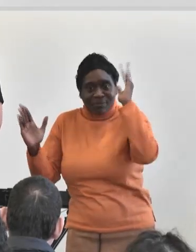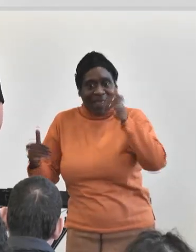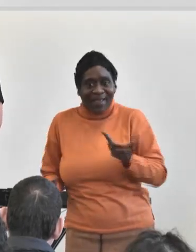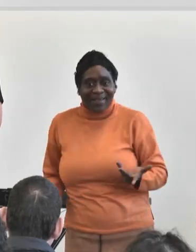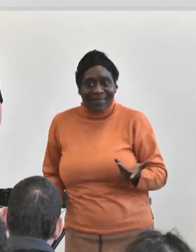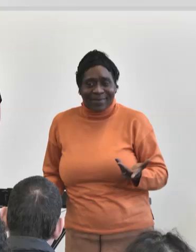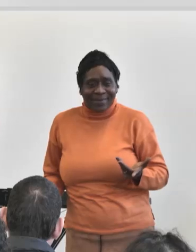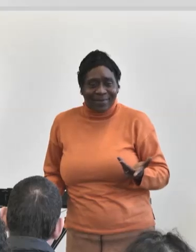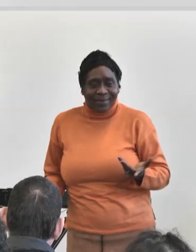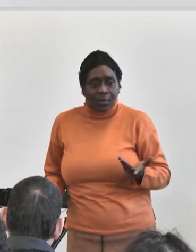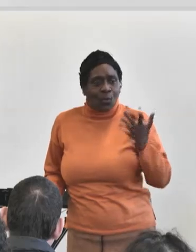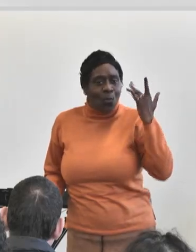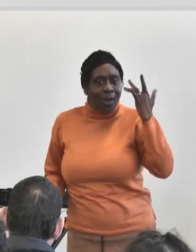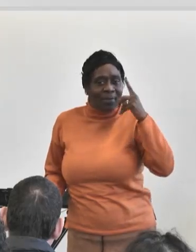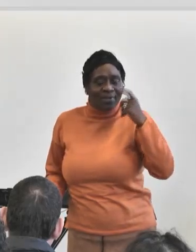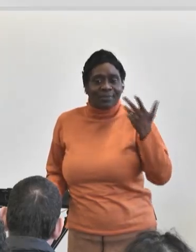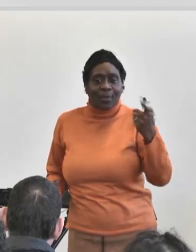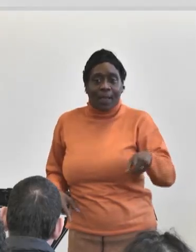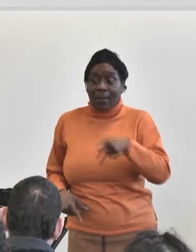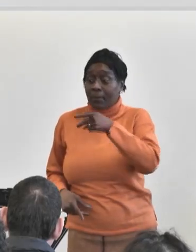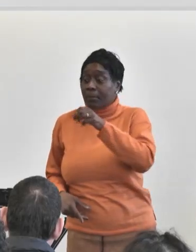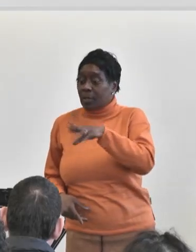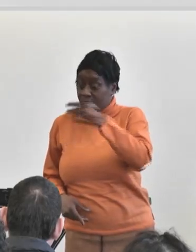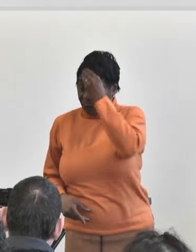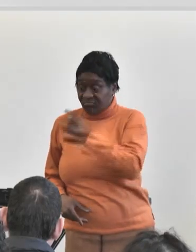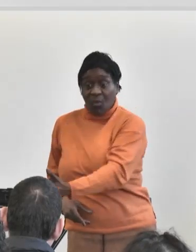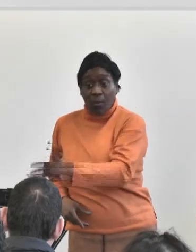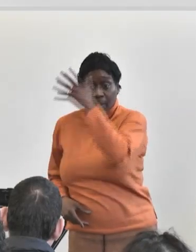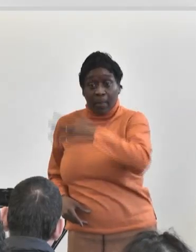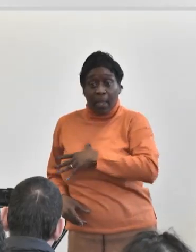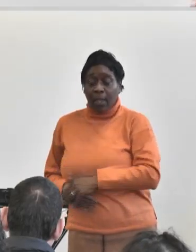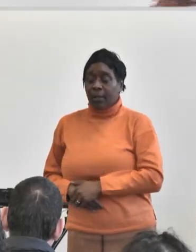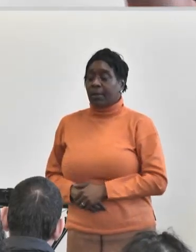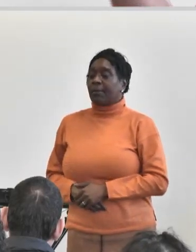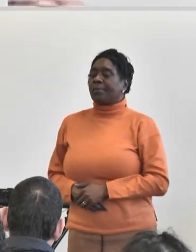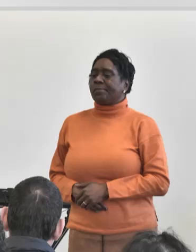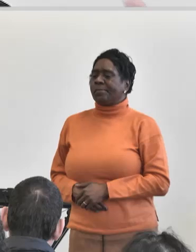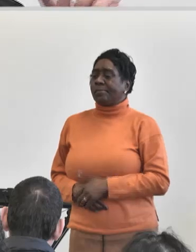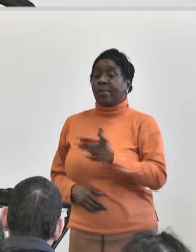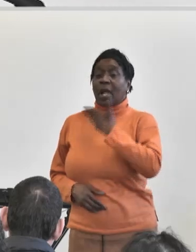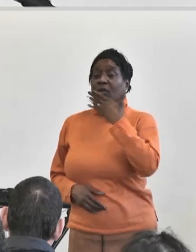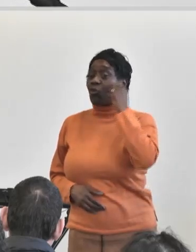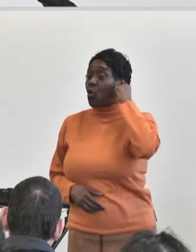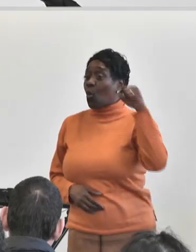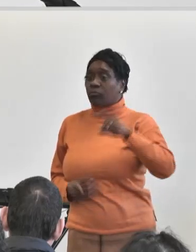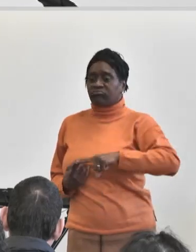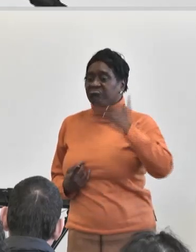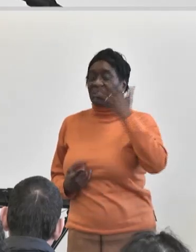que él esperaba. Because Peter said to him, I don't have any silver or gold to give